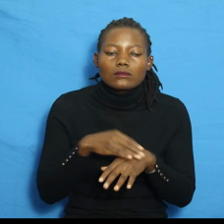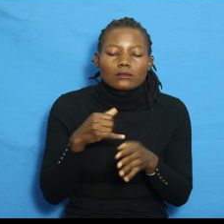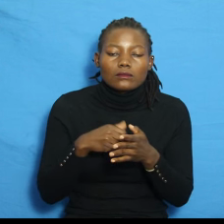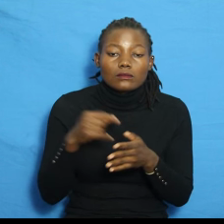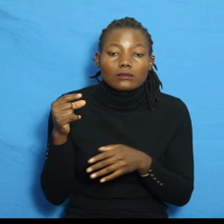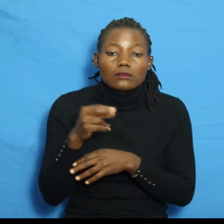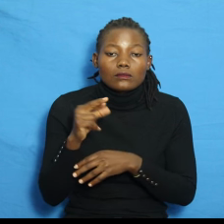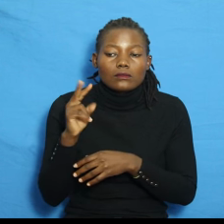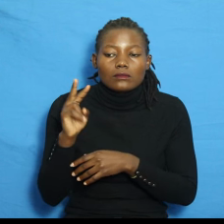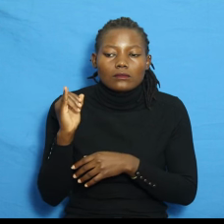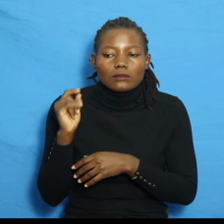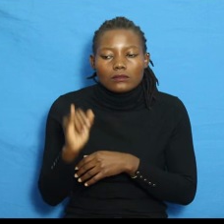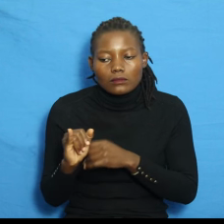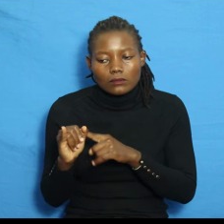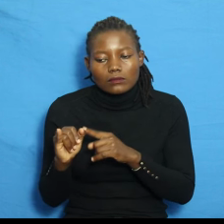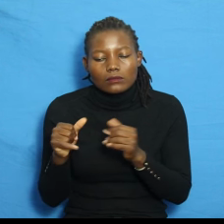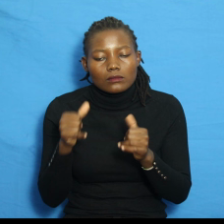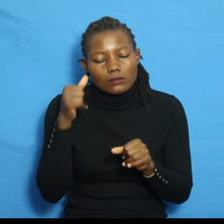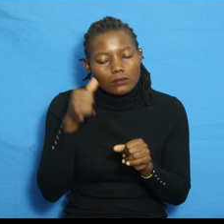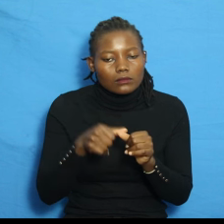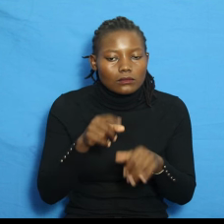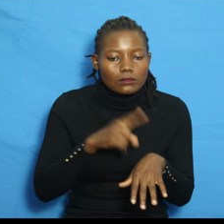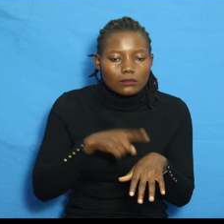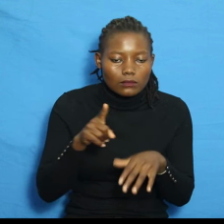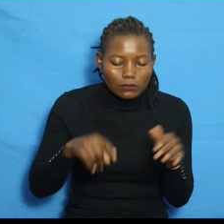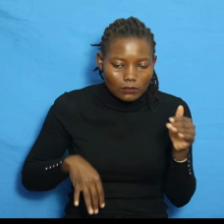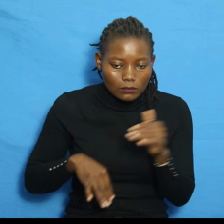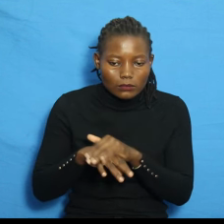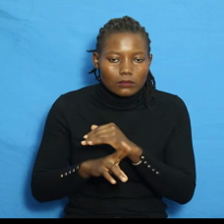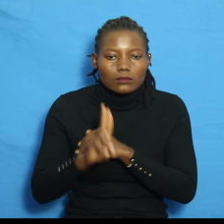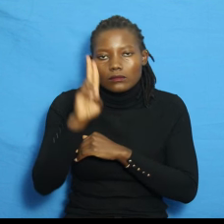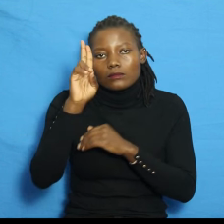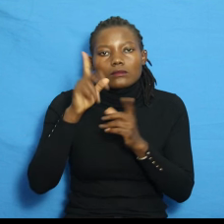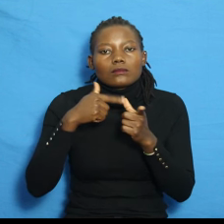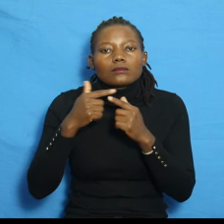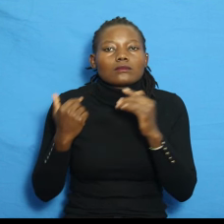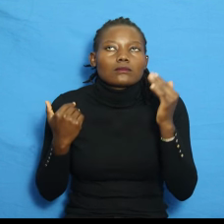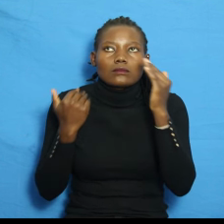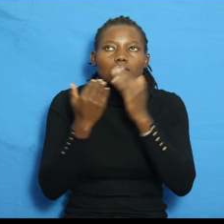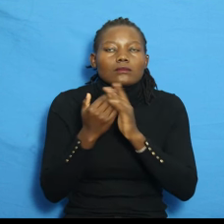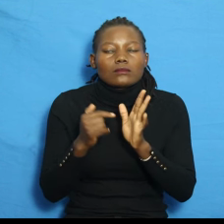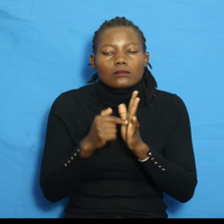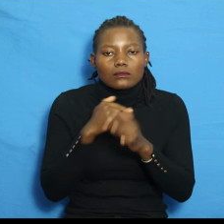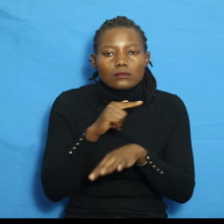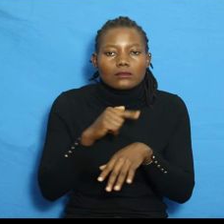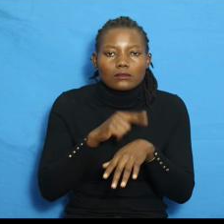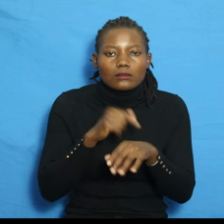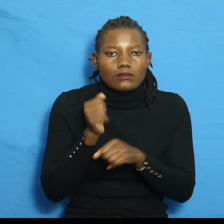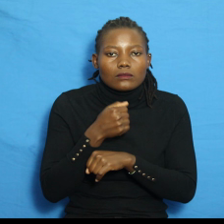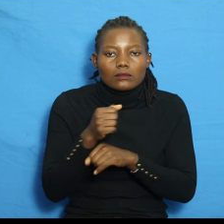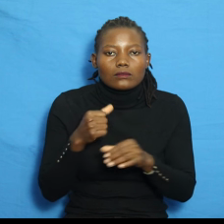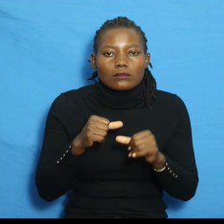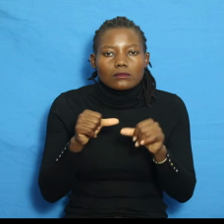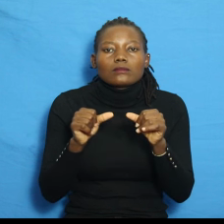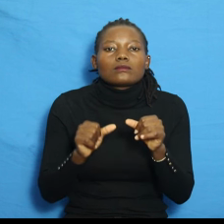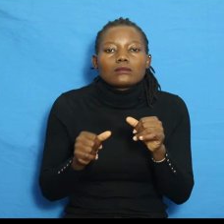is acting on it, gravitational force. And remember, gravitational force, when you kick a ball upwards, it reaches a